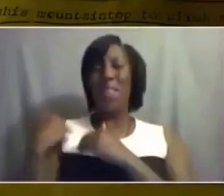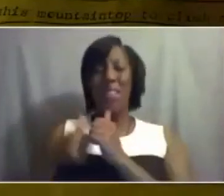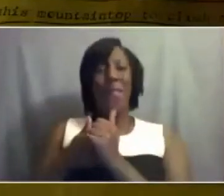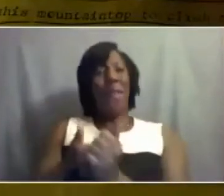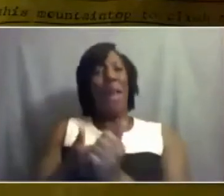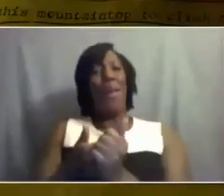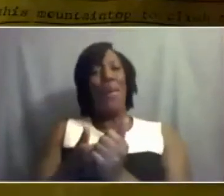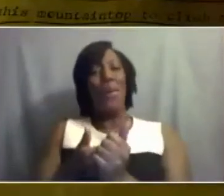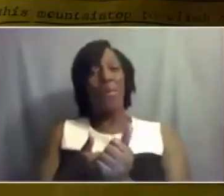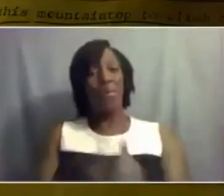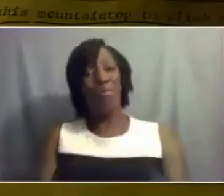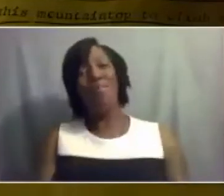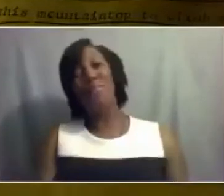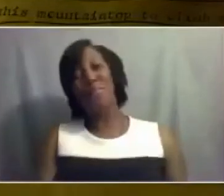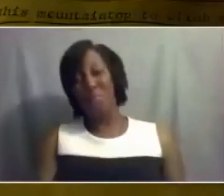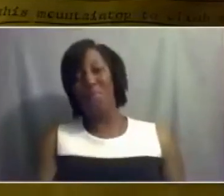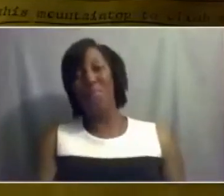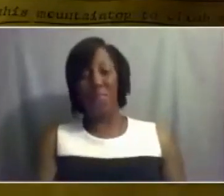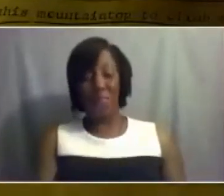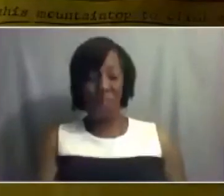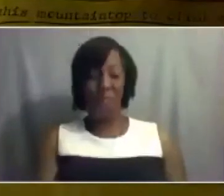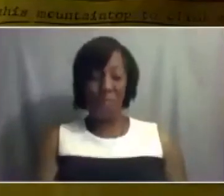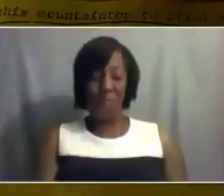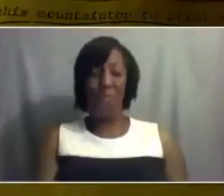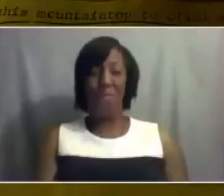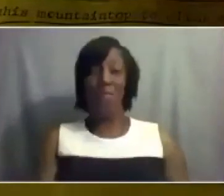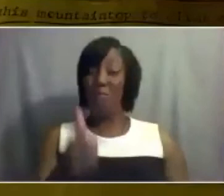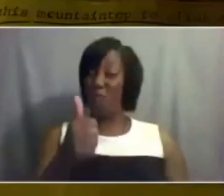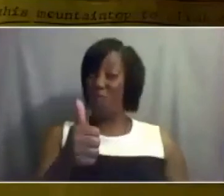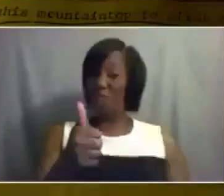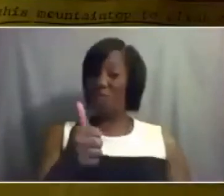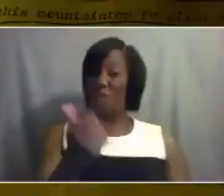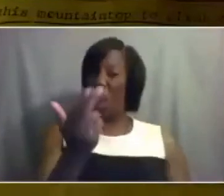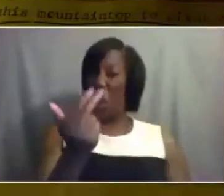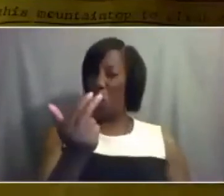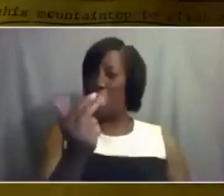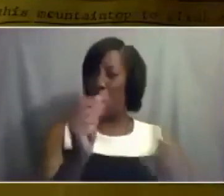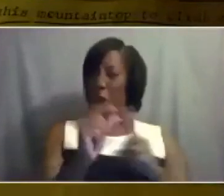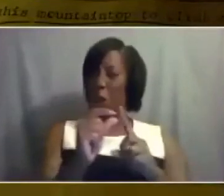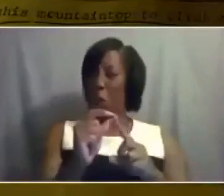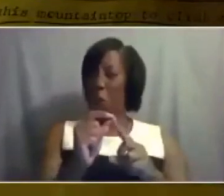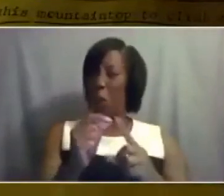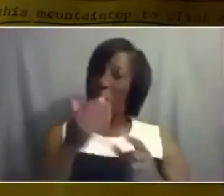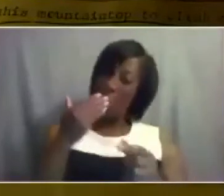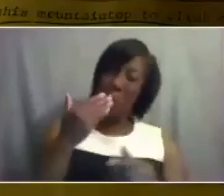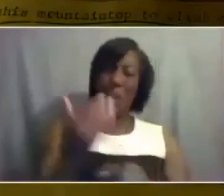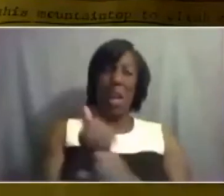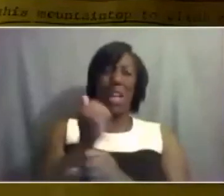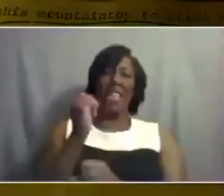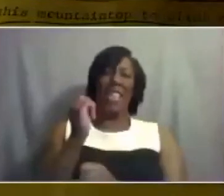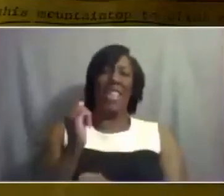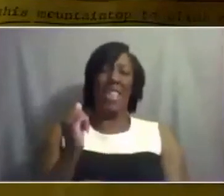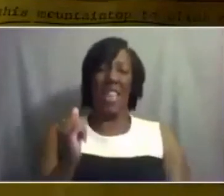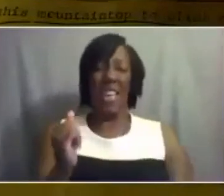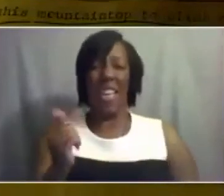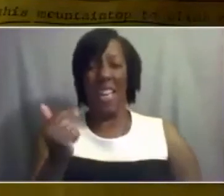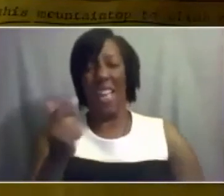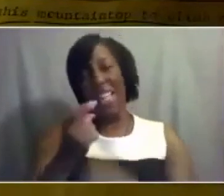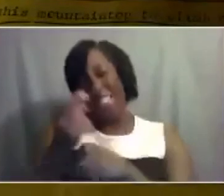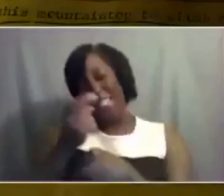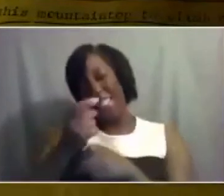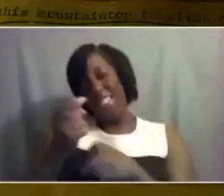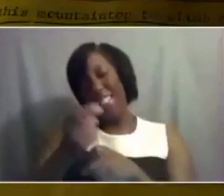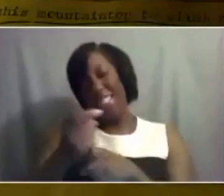Okay, that was 13 words, gotcha. Corrine, I'm just teasing. Corrine.